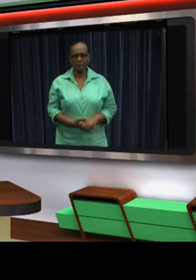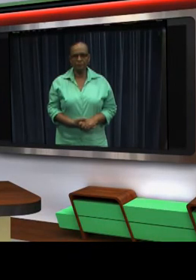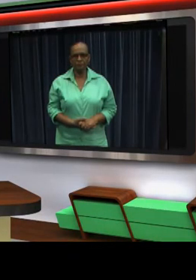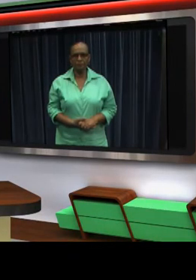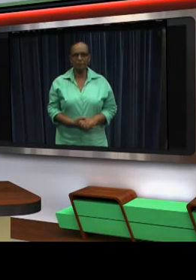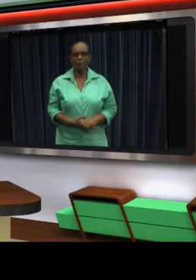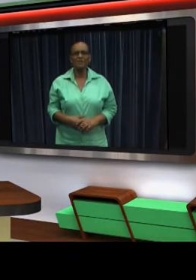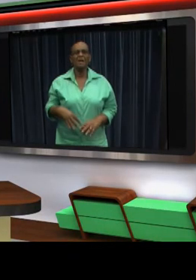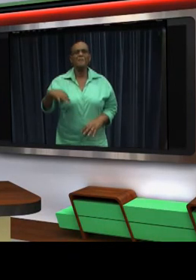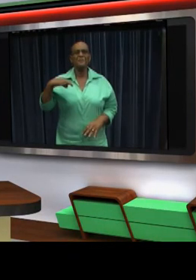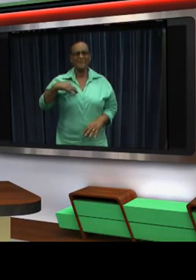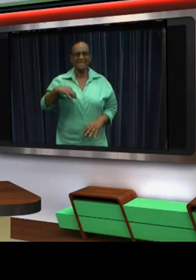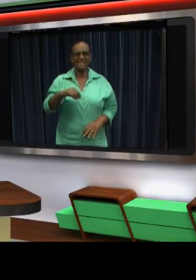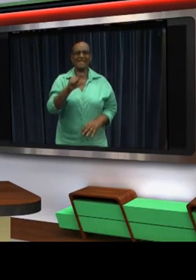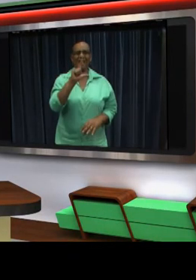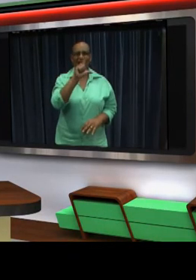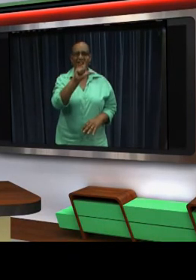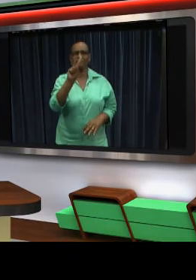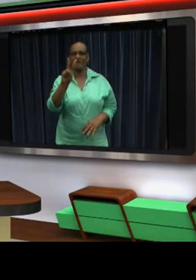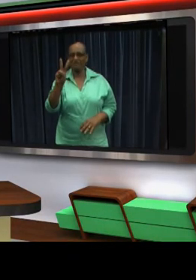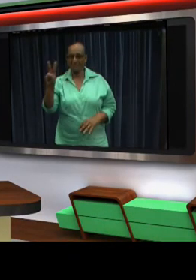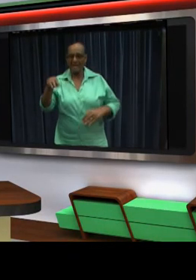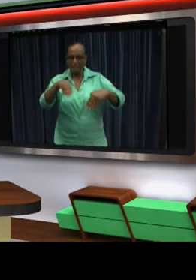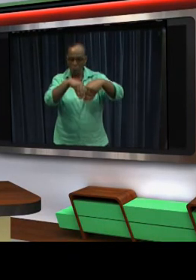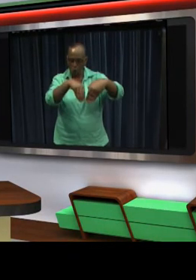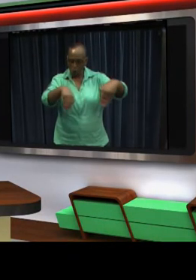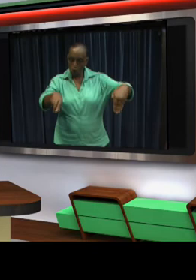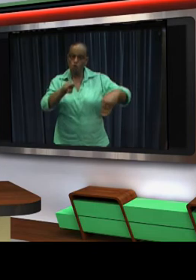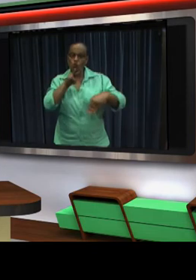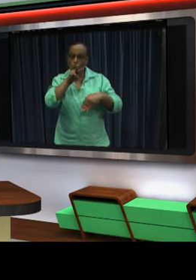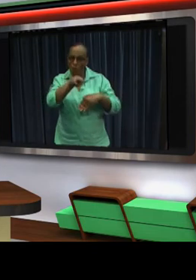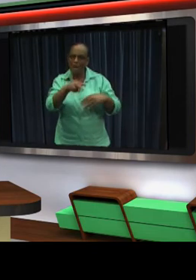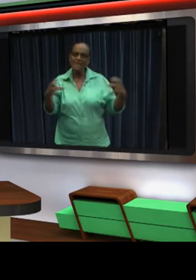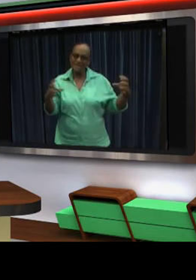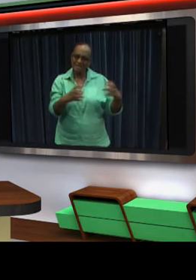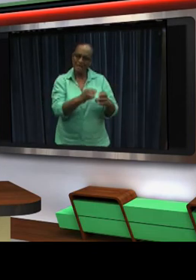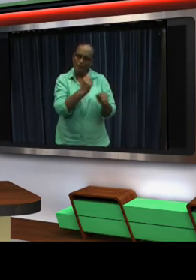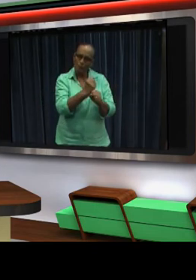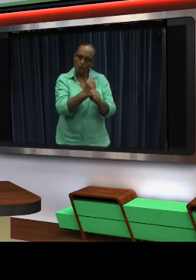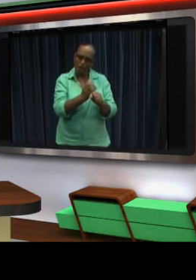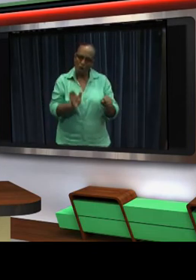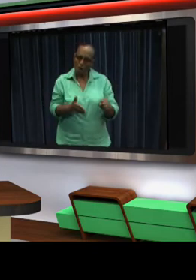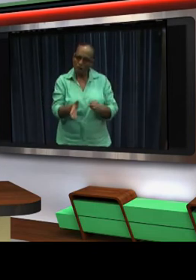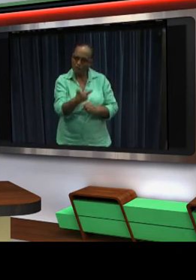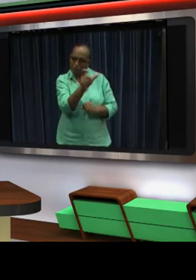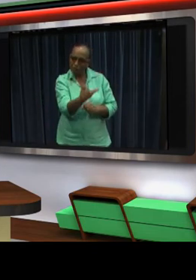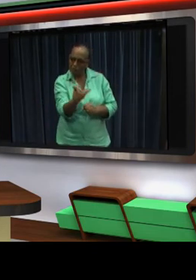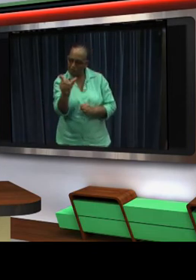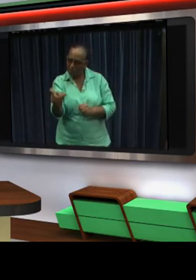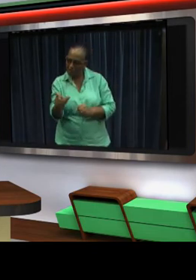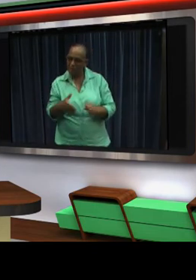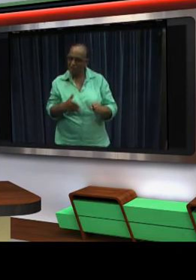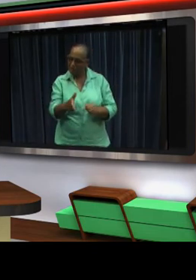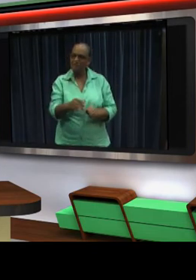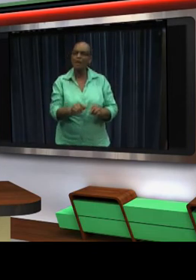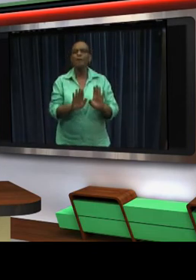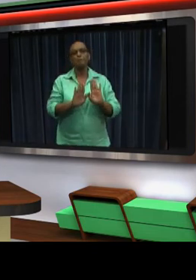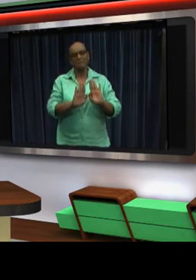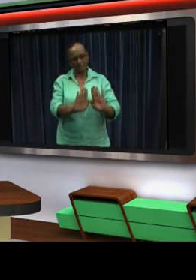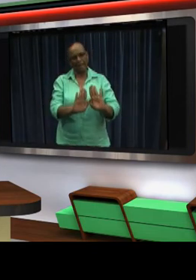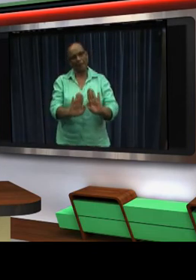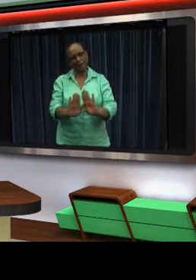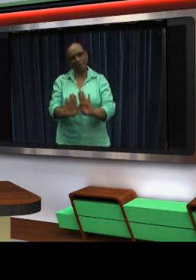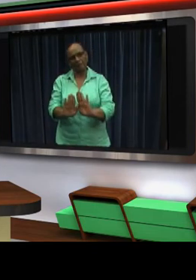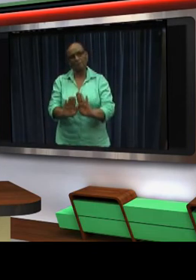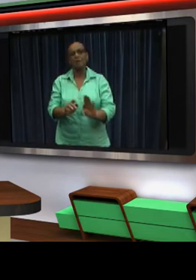The Ministry of Agriculture, Livestock and Fisheries, LVV, and the Coast Guard will work together with the